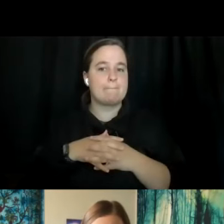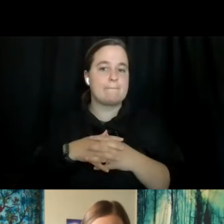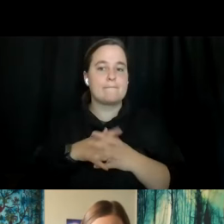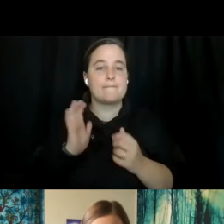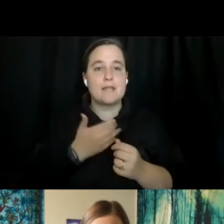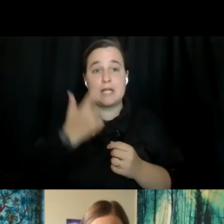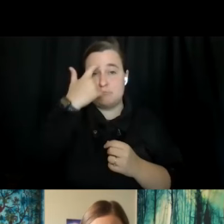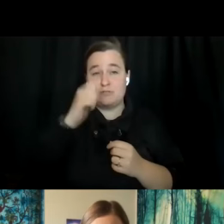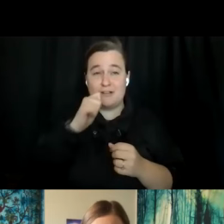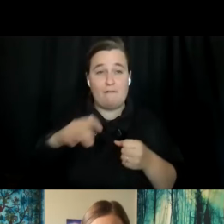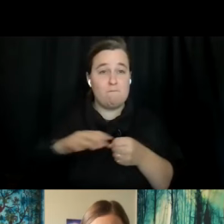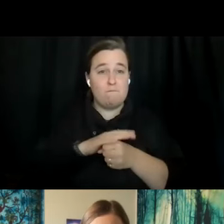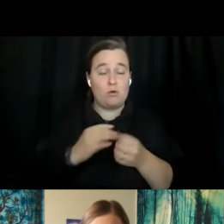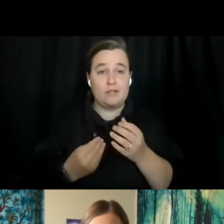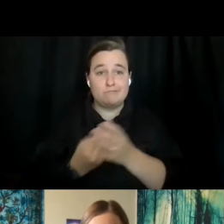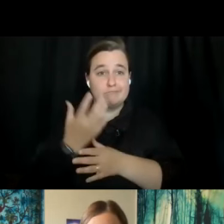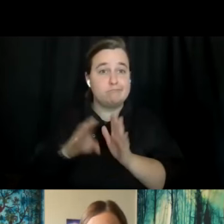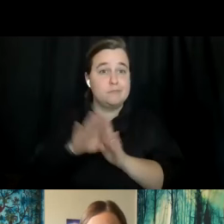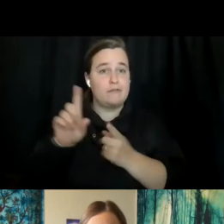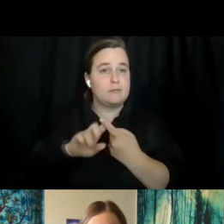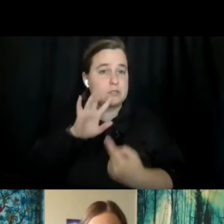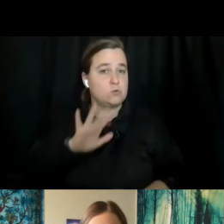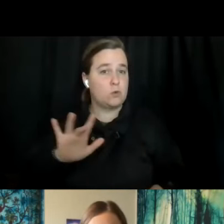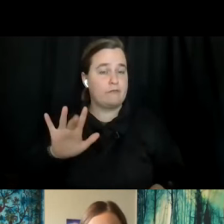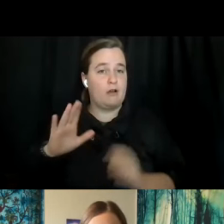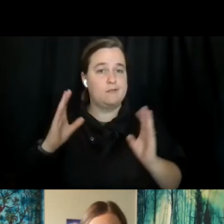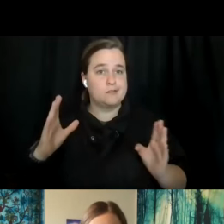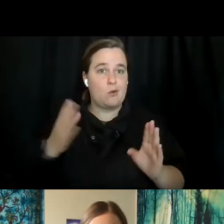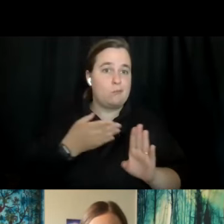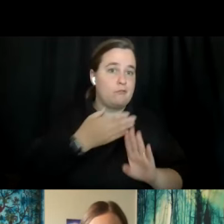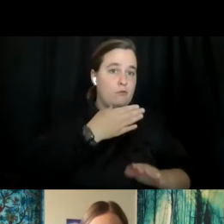brains don't fully develop until we're 25. So